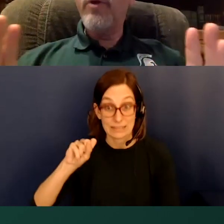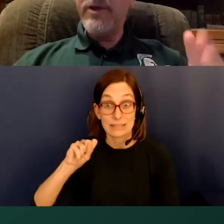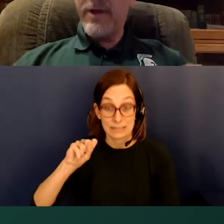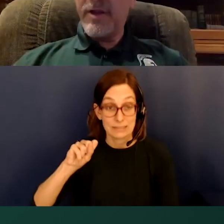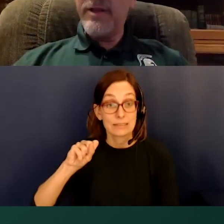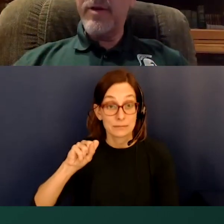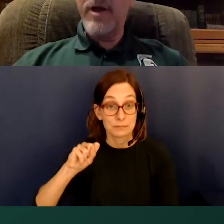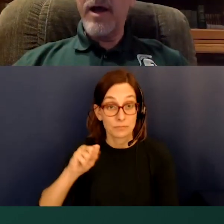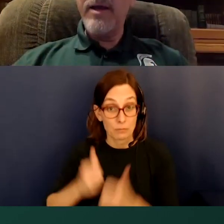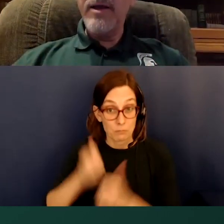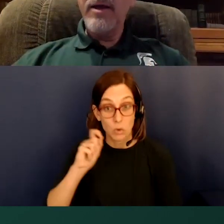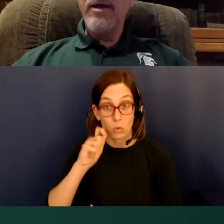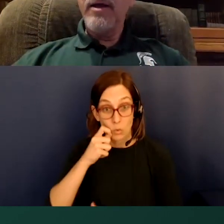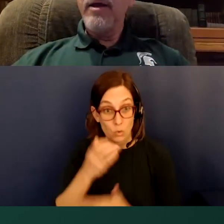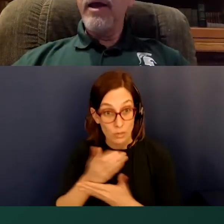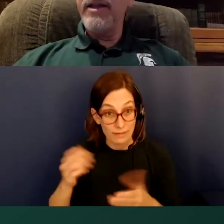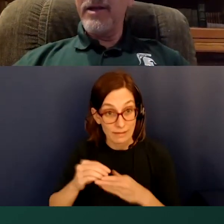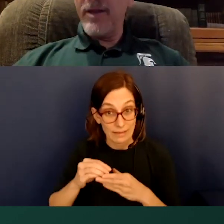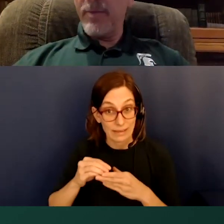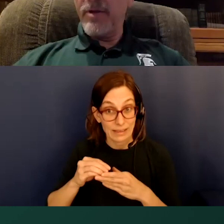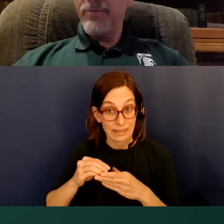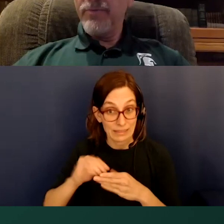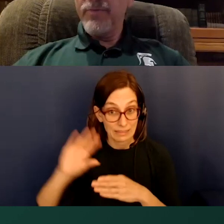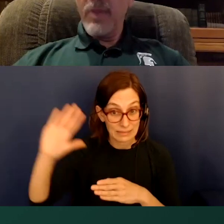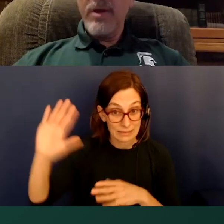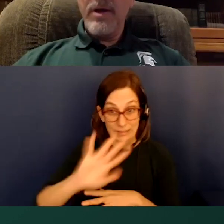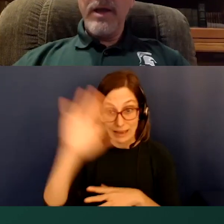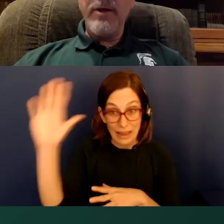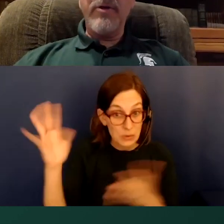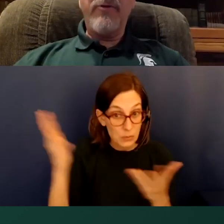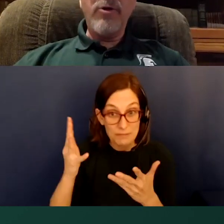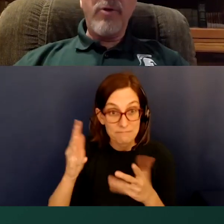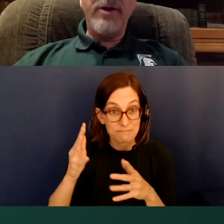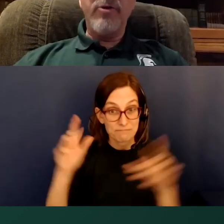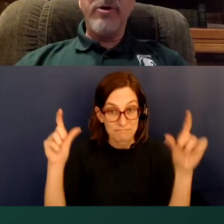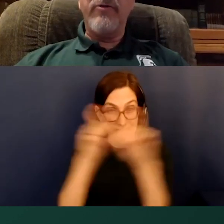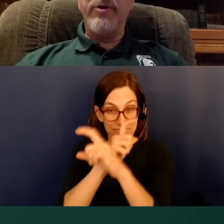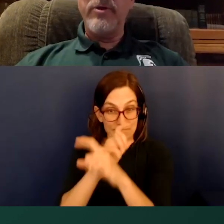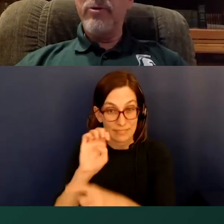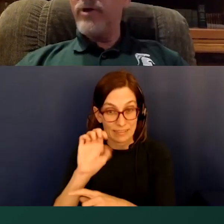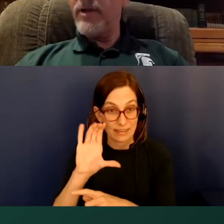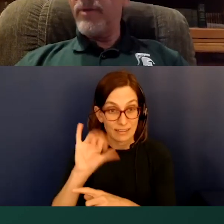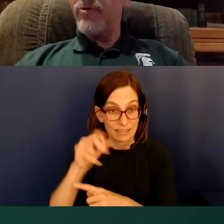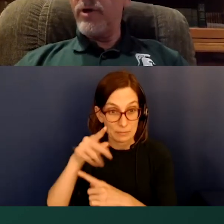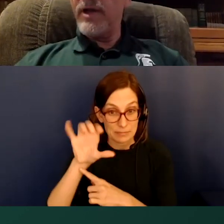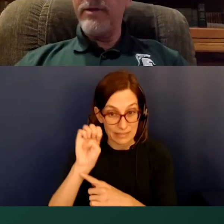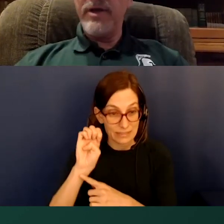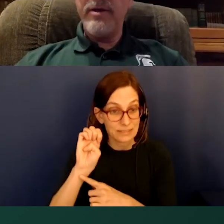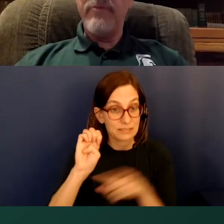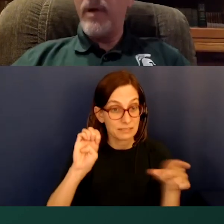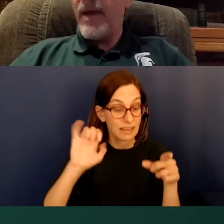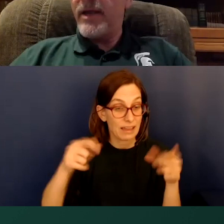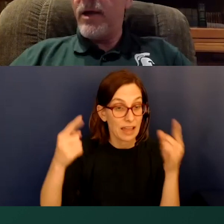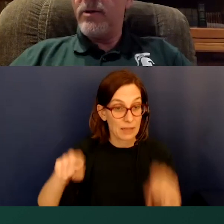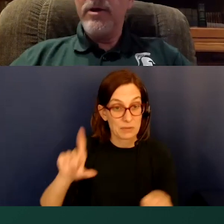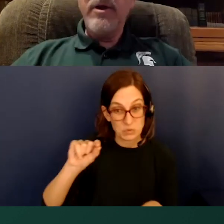cool thing you can see in the sky? An eclipse. Here's a photo I took of the lunar eclipse in 2019